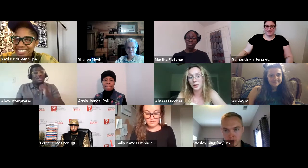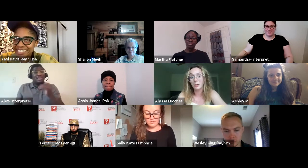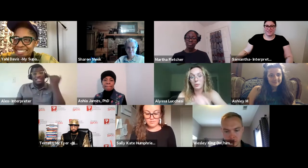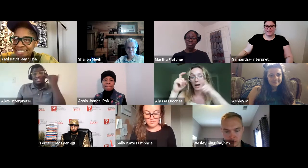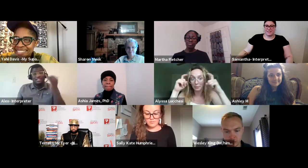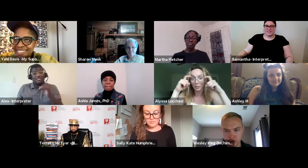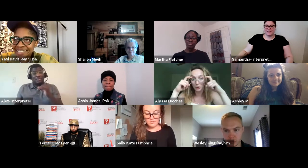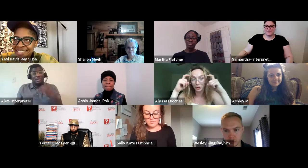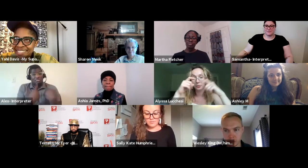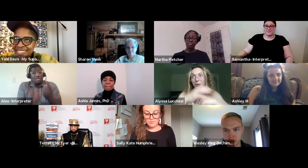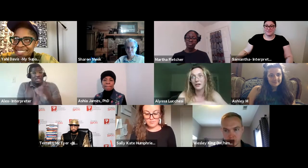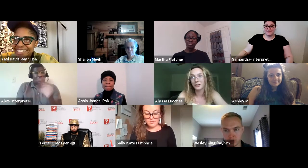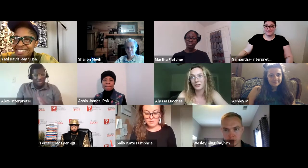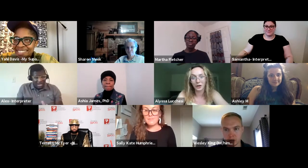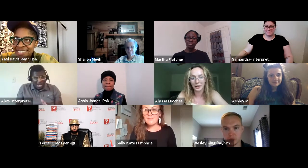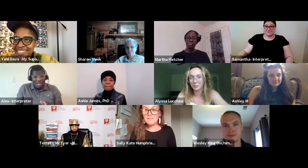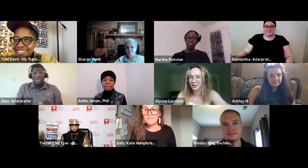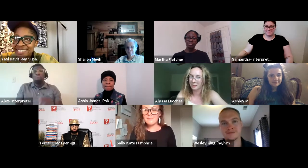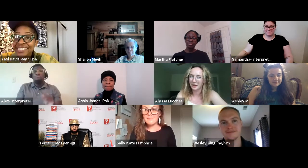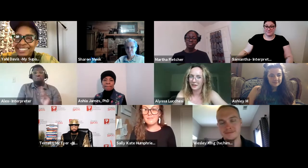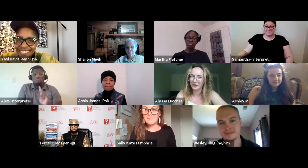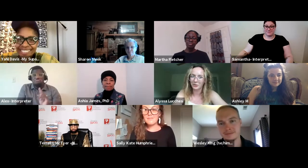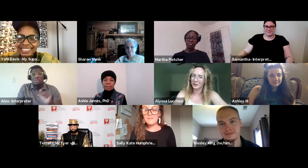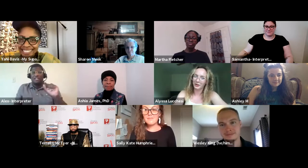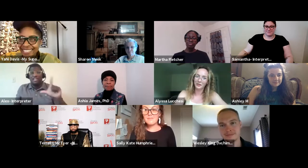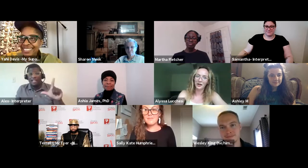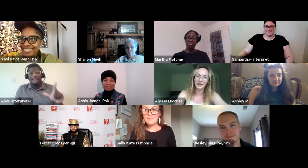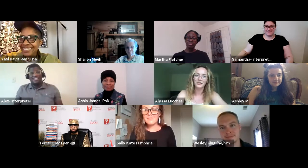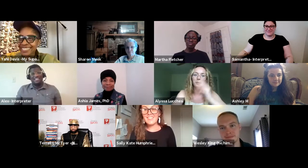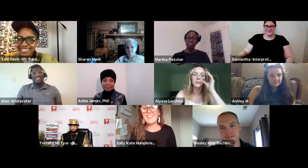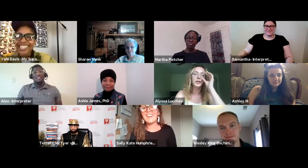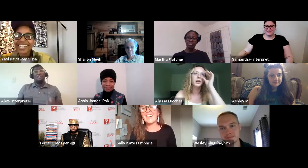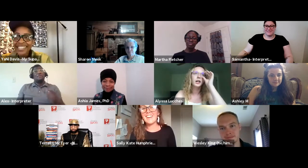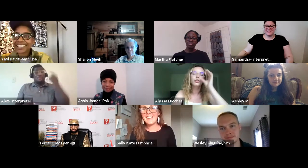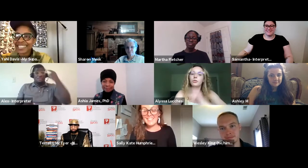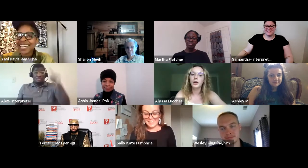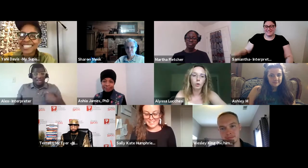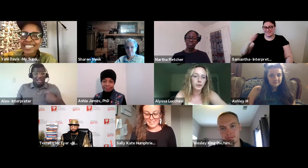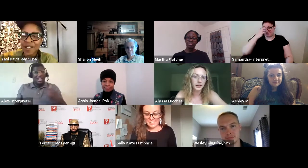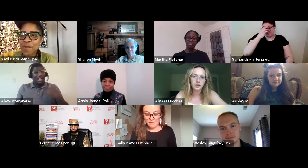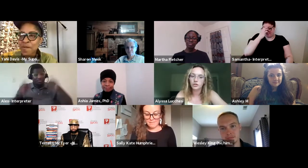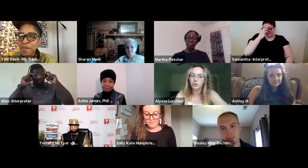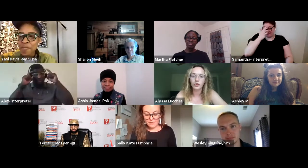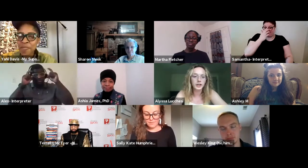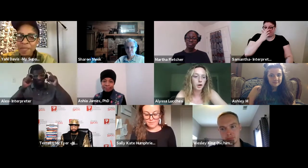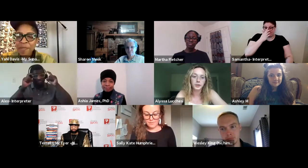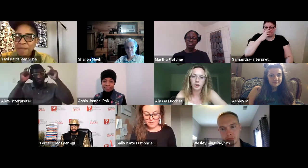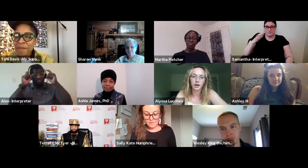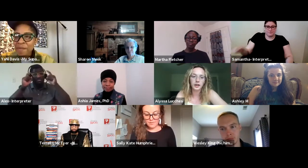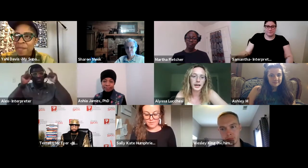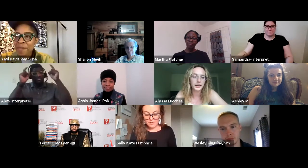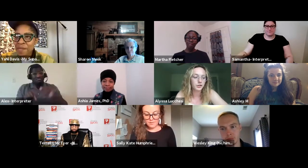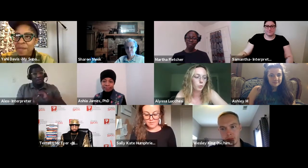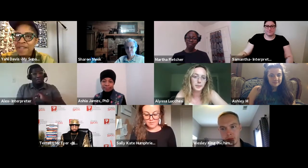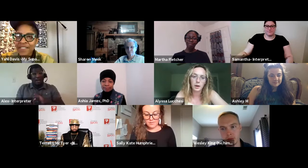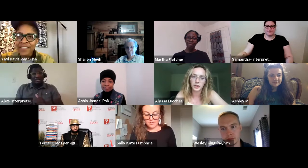had to do a couple eyebrow push-ups when I first started because making faces was a little funky for me, but just be open, just fully open your